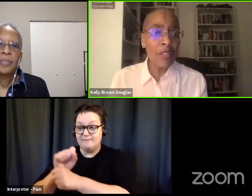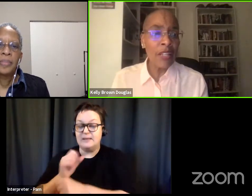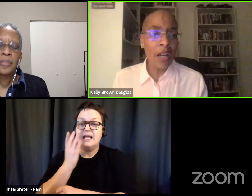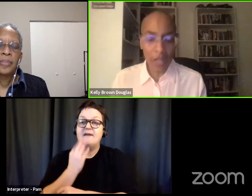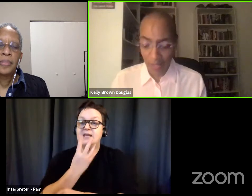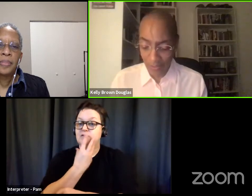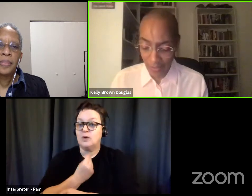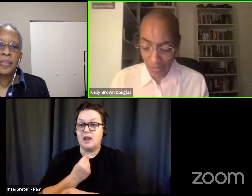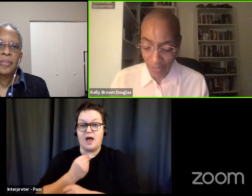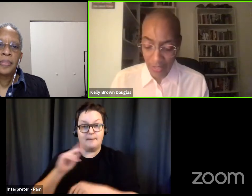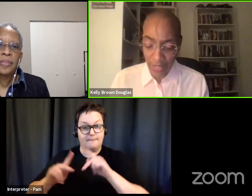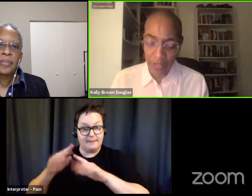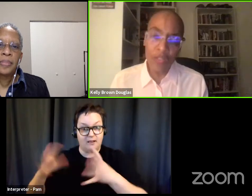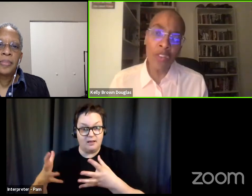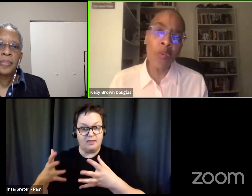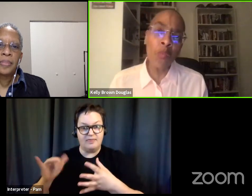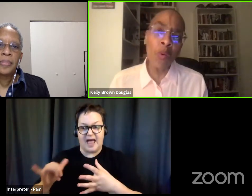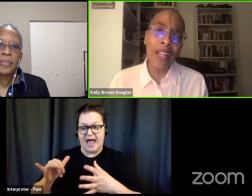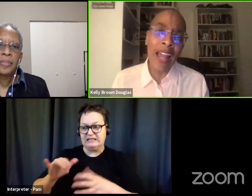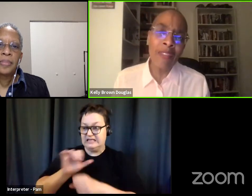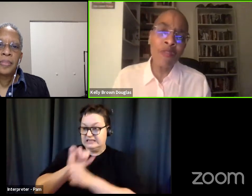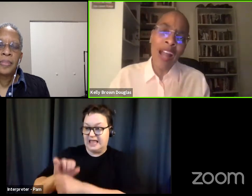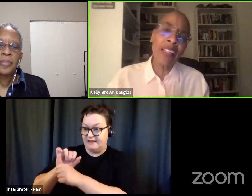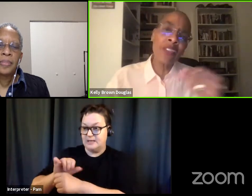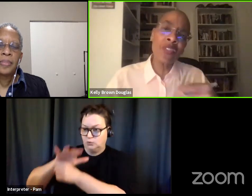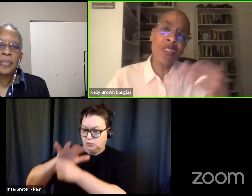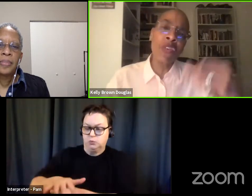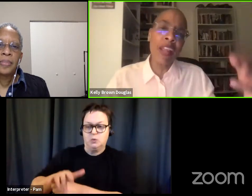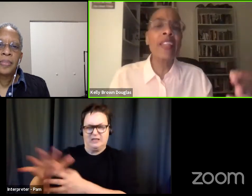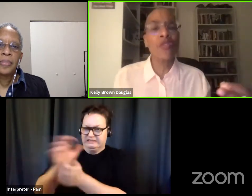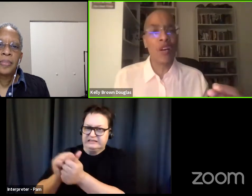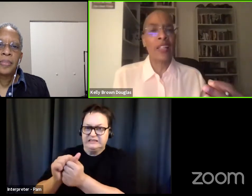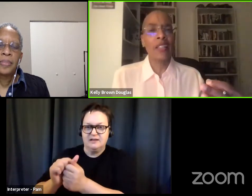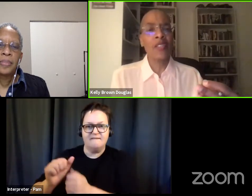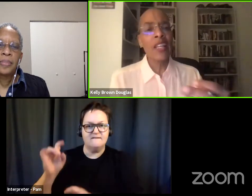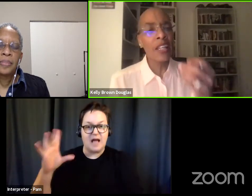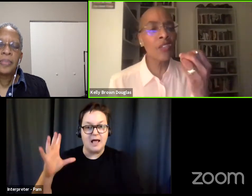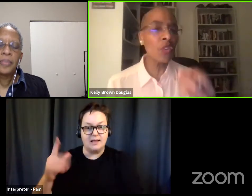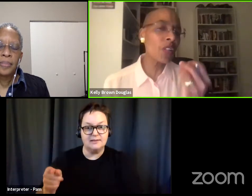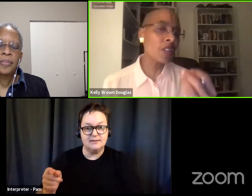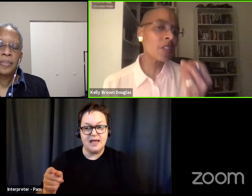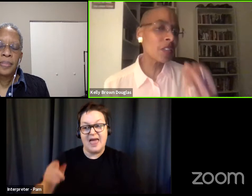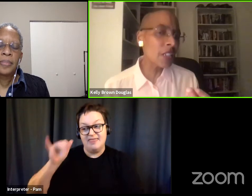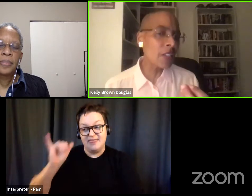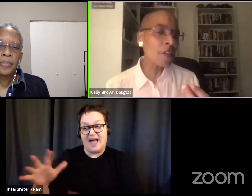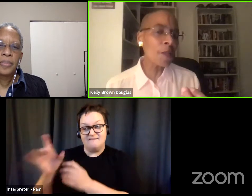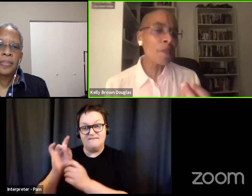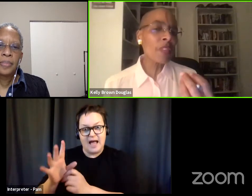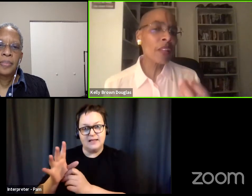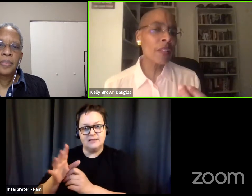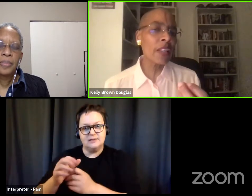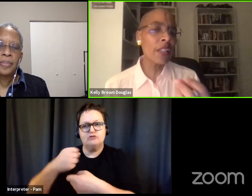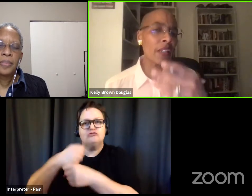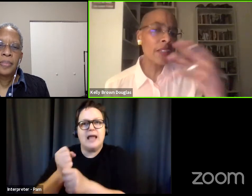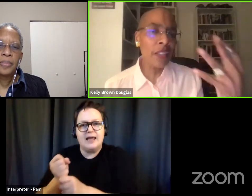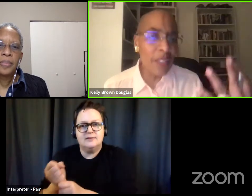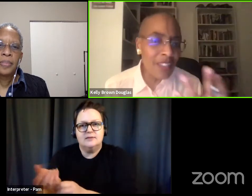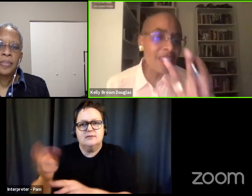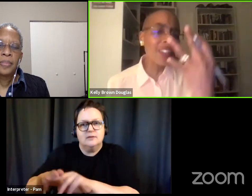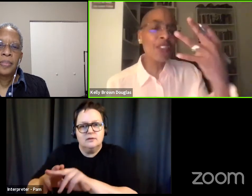right? And so what violence creates violence. And so it is as if the